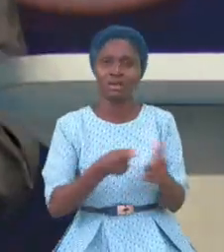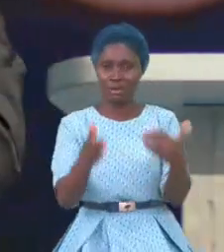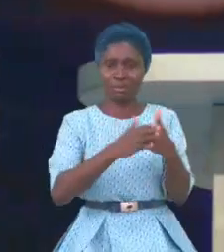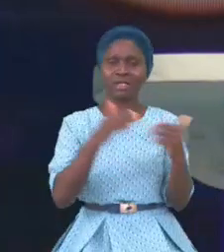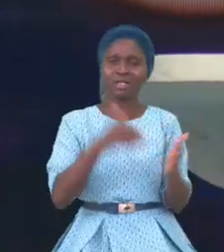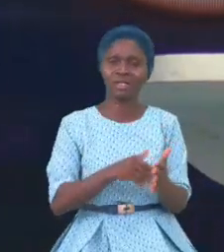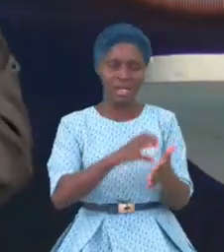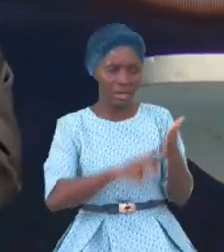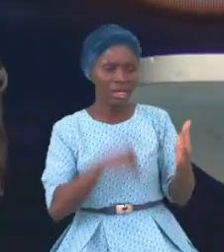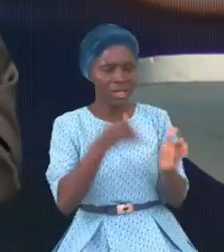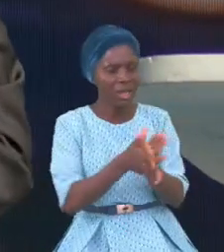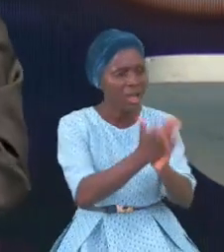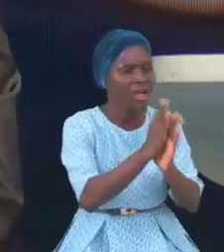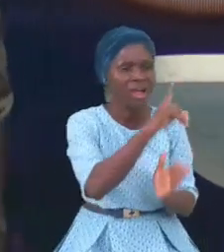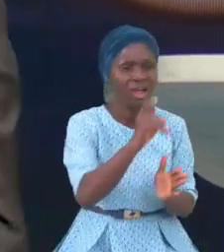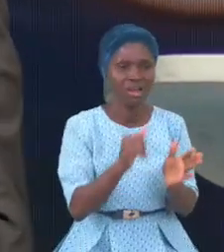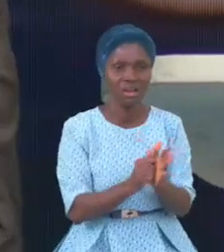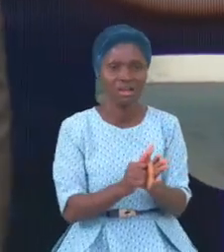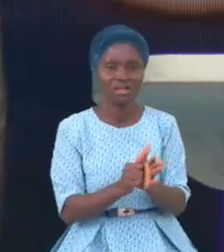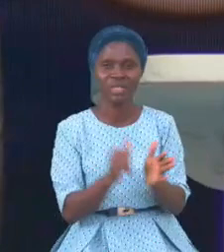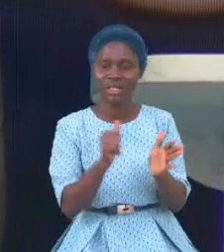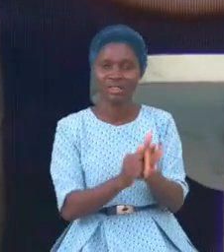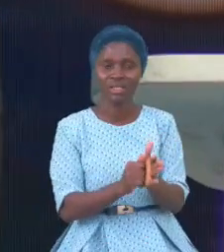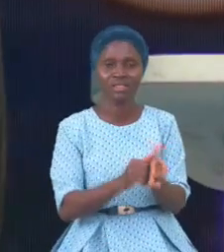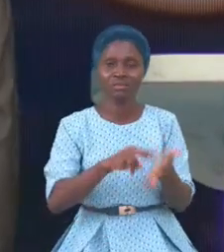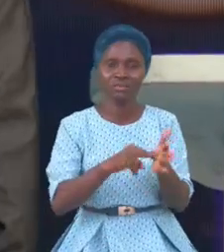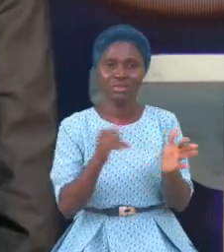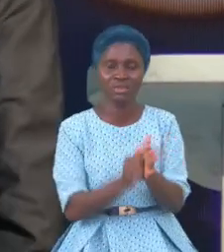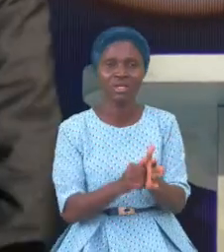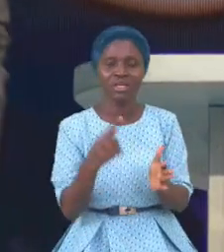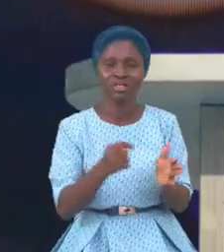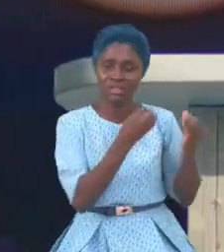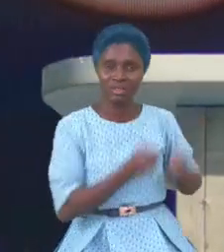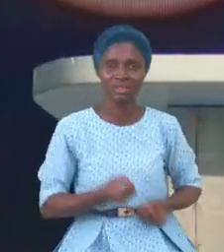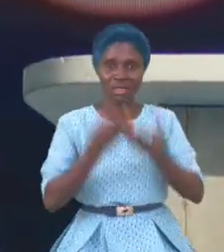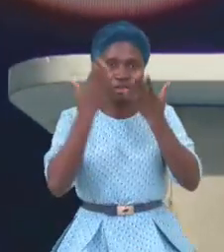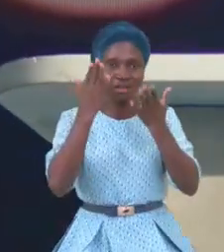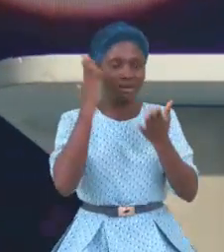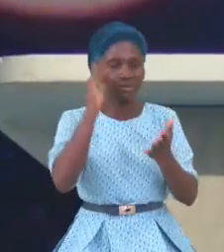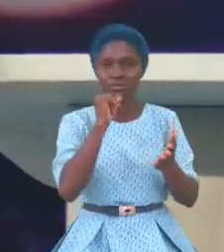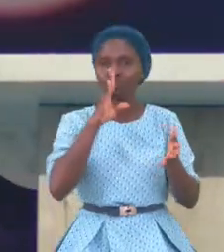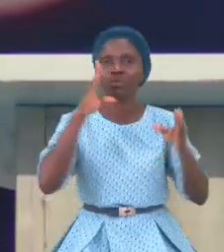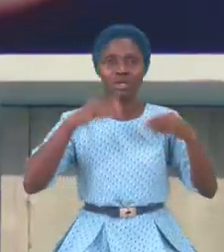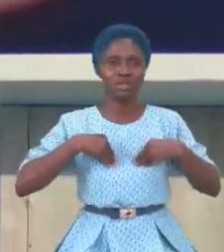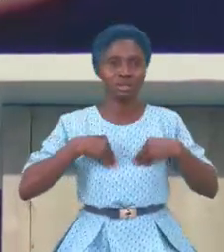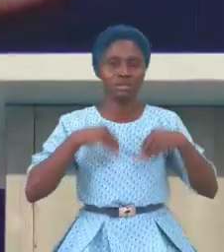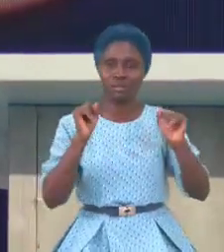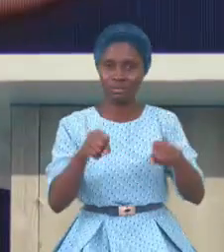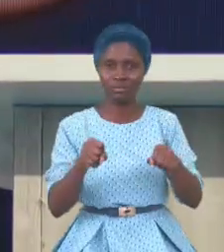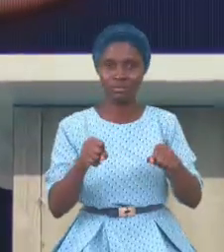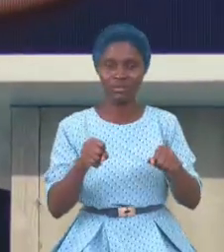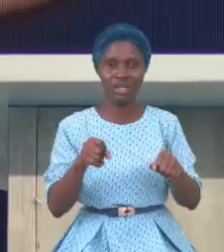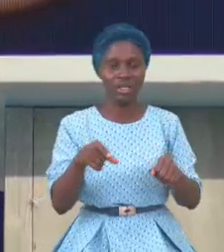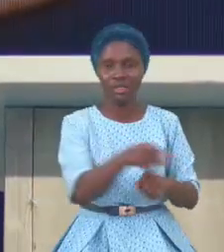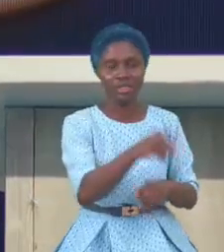He kind of mutilates the sacrifice. They'll not do that in Israel. And when we say to